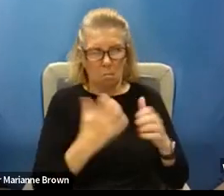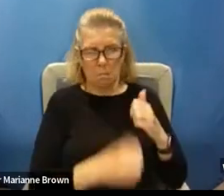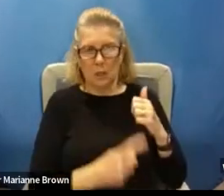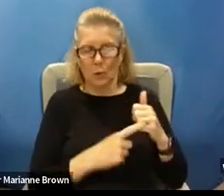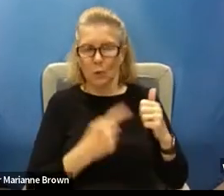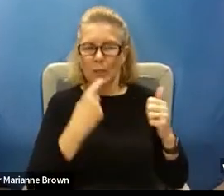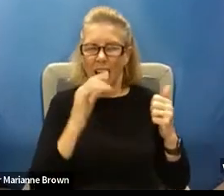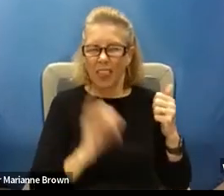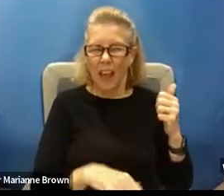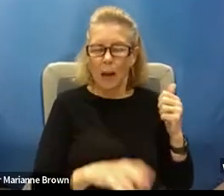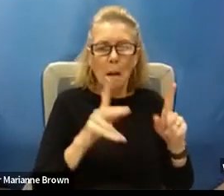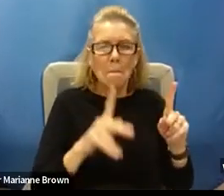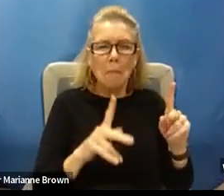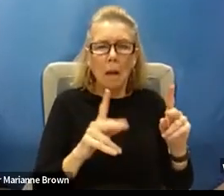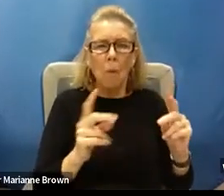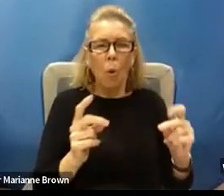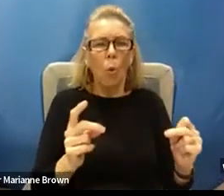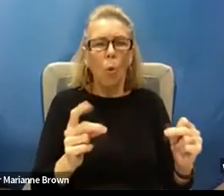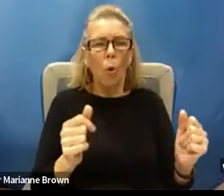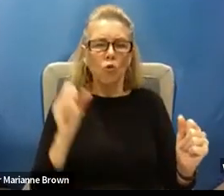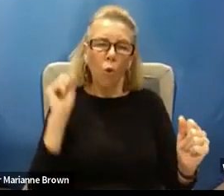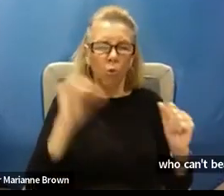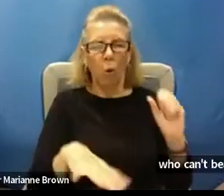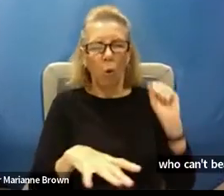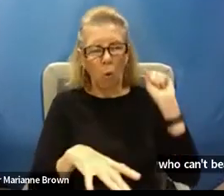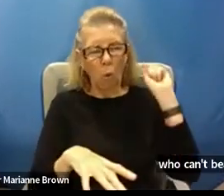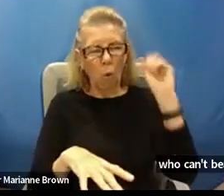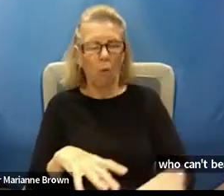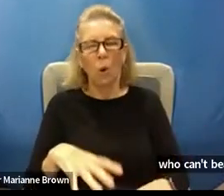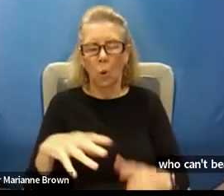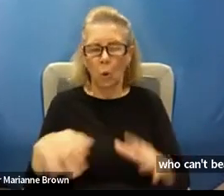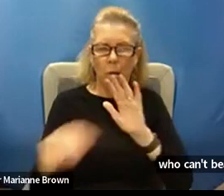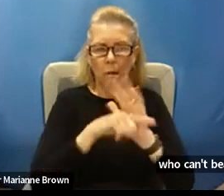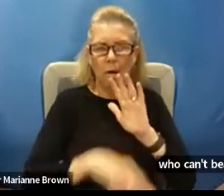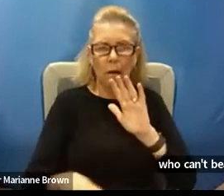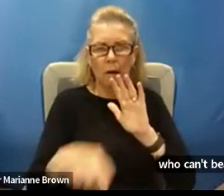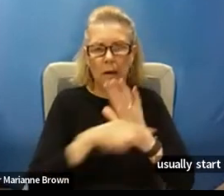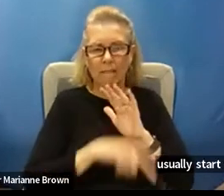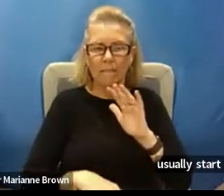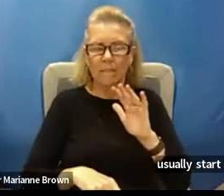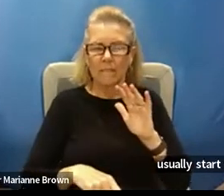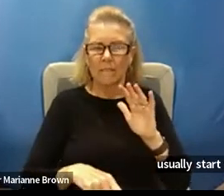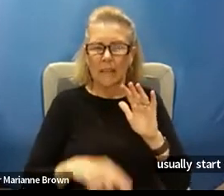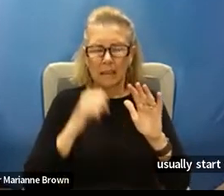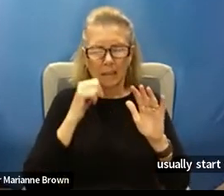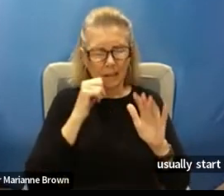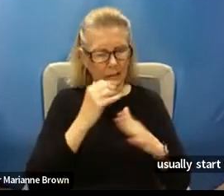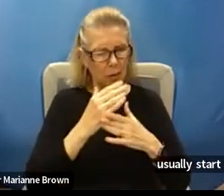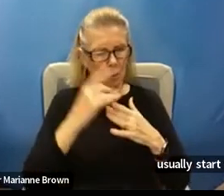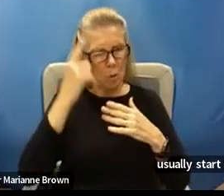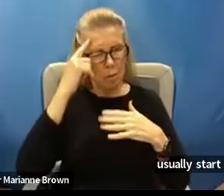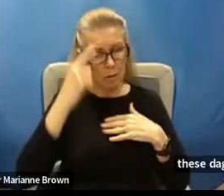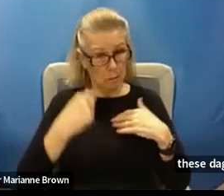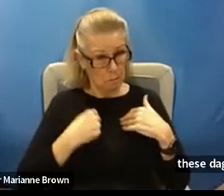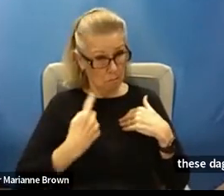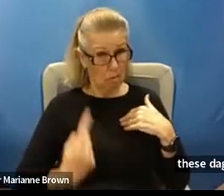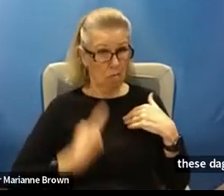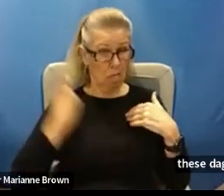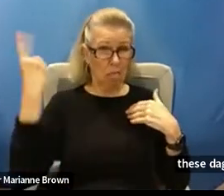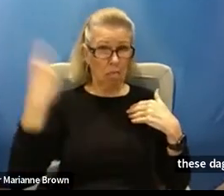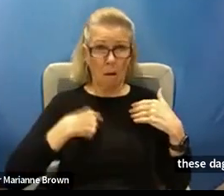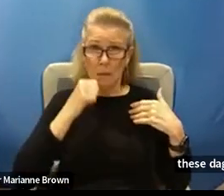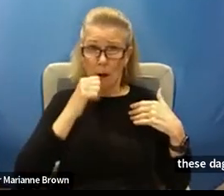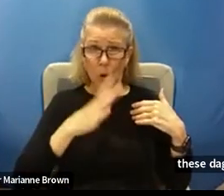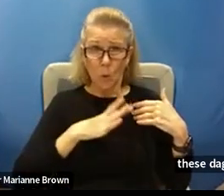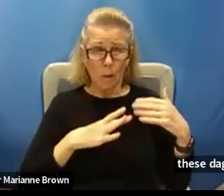think. People are so quick to throw all these daggers to remind me that I'm not a woman. Sweetheart, you're not changing